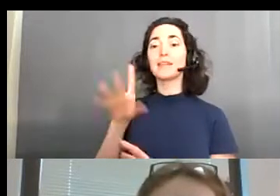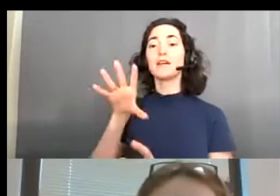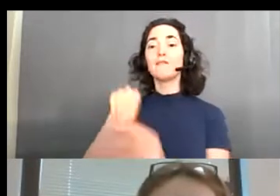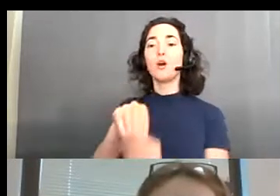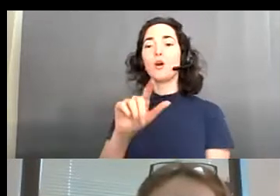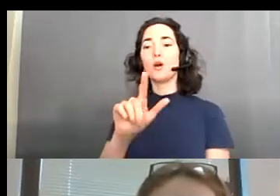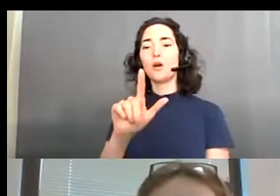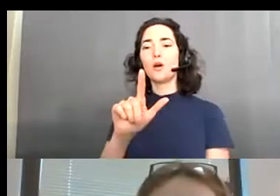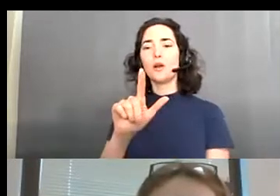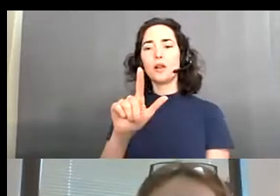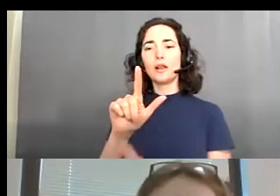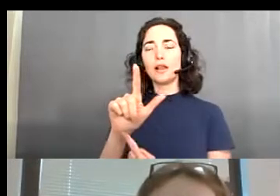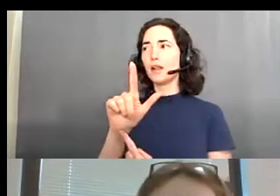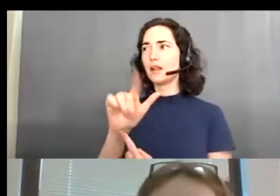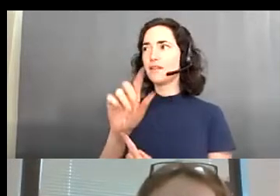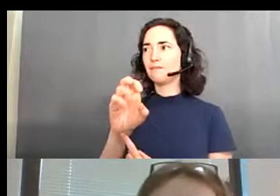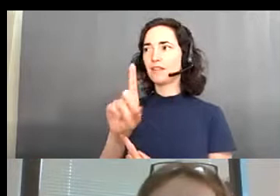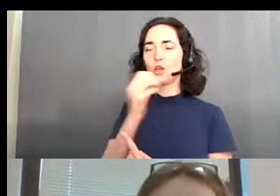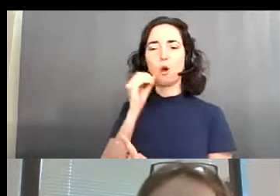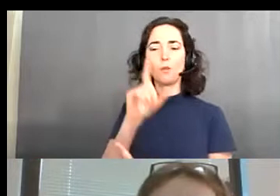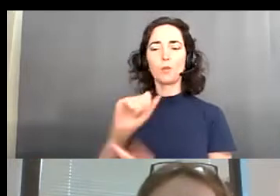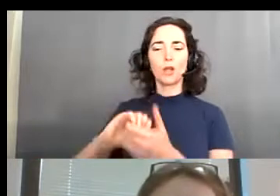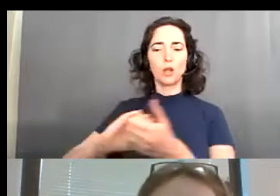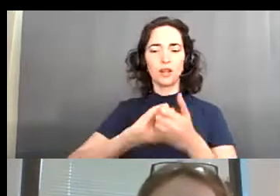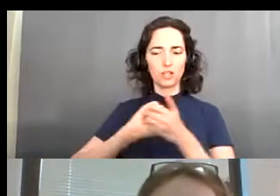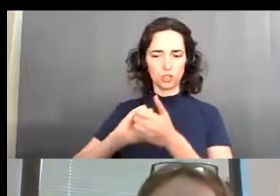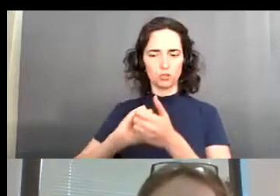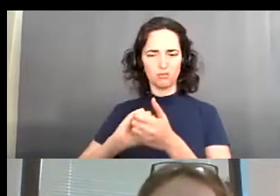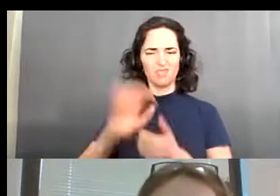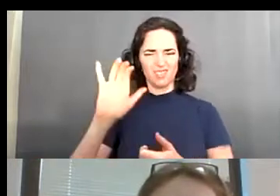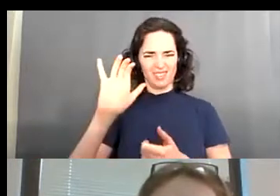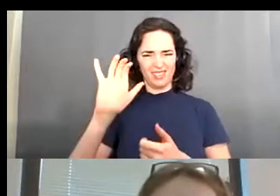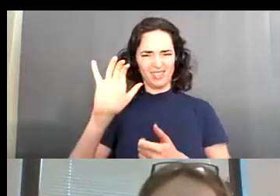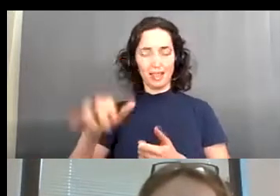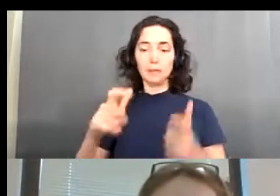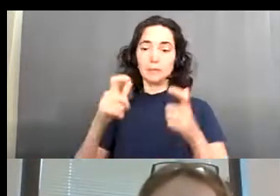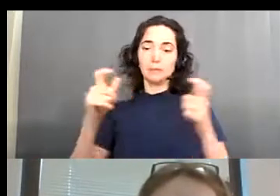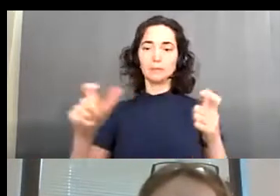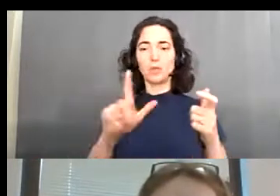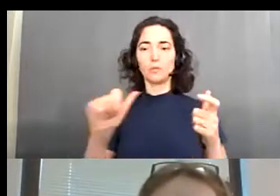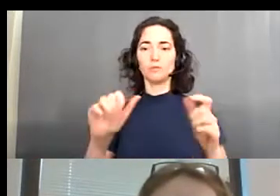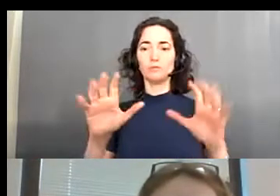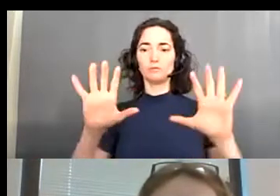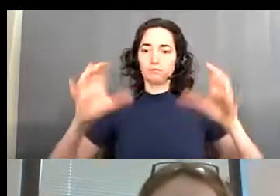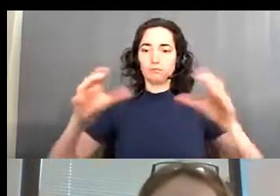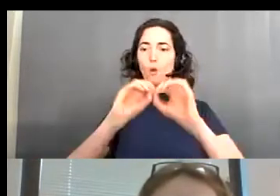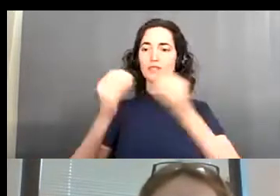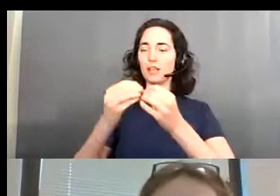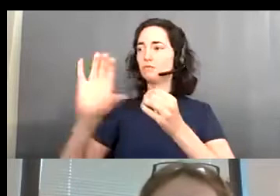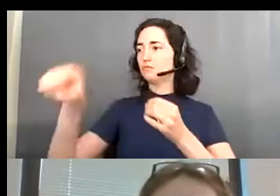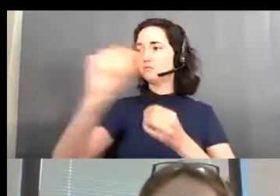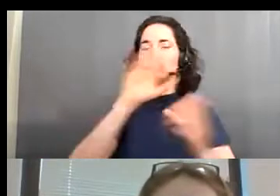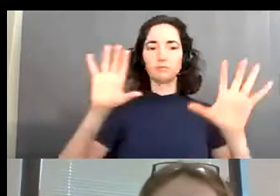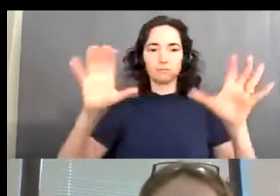Louisiana Coalition, which is a larger group of organizations. Our big challenge is eliminating the